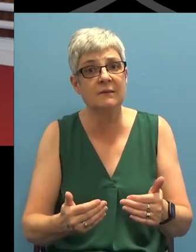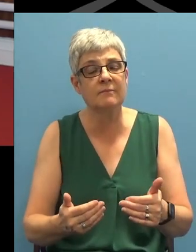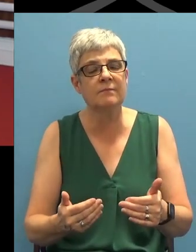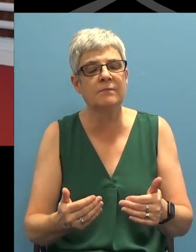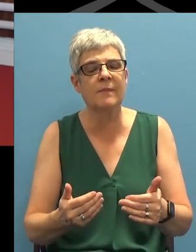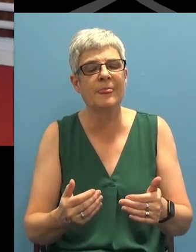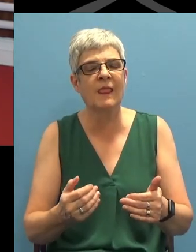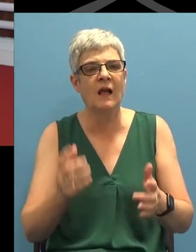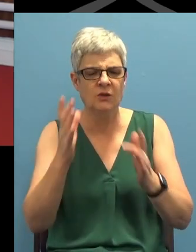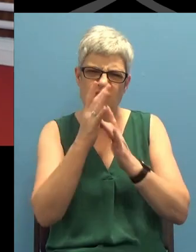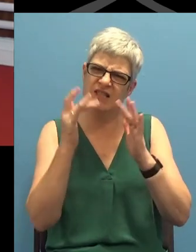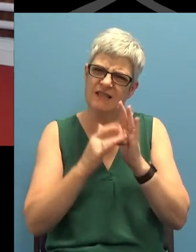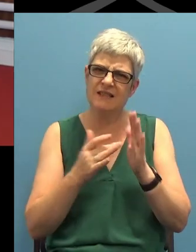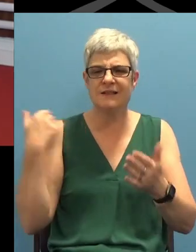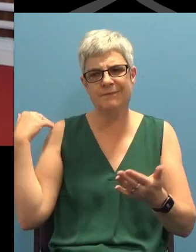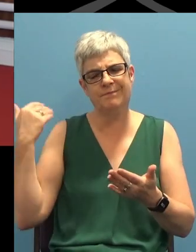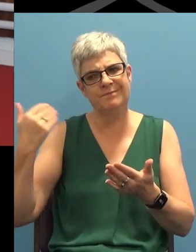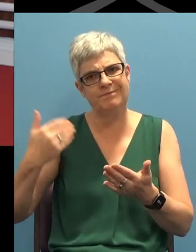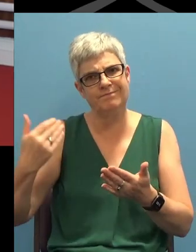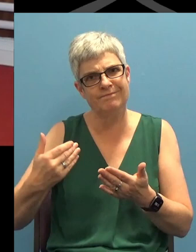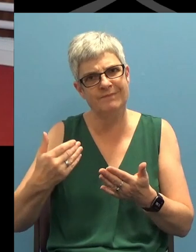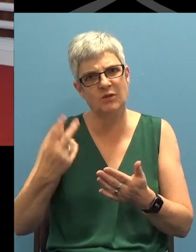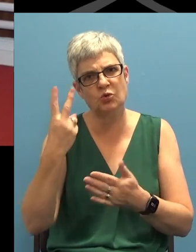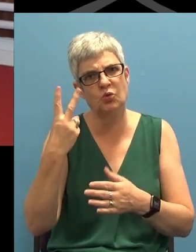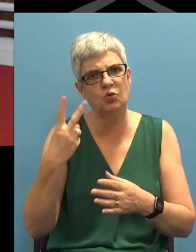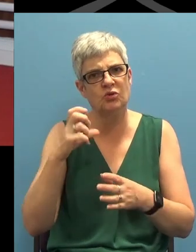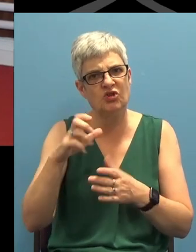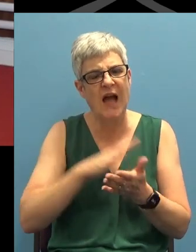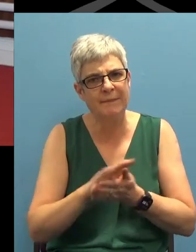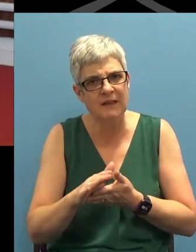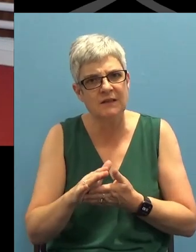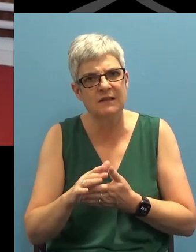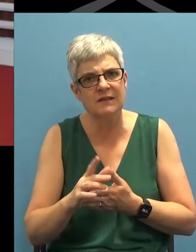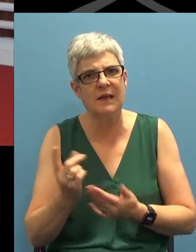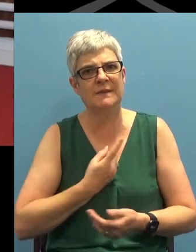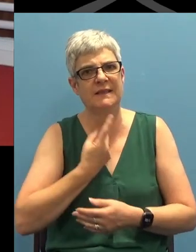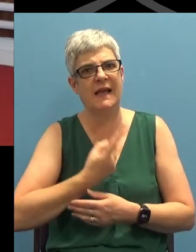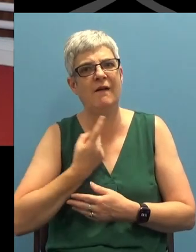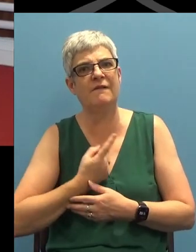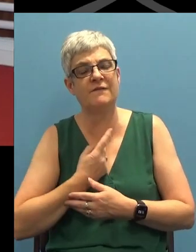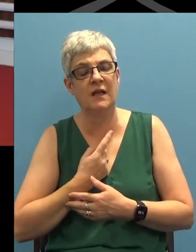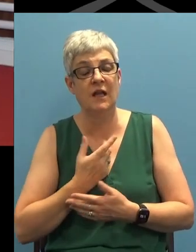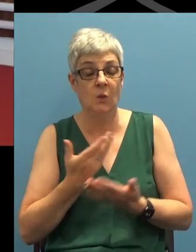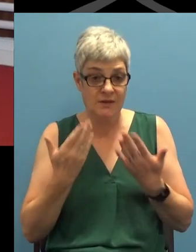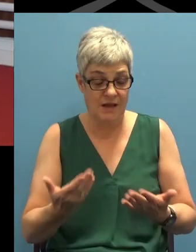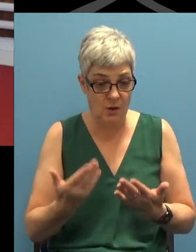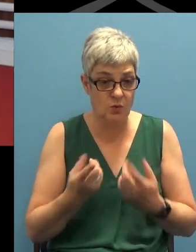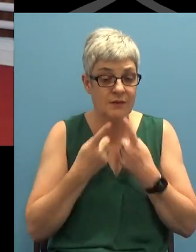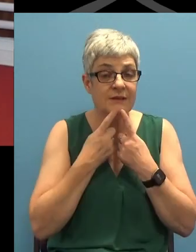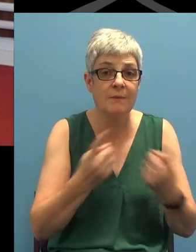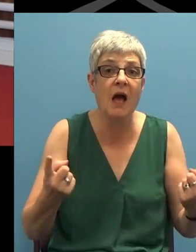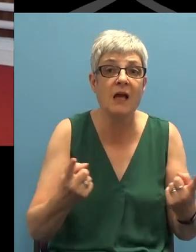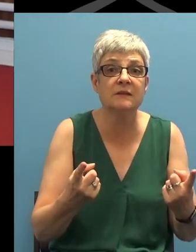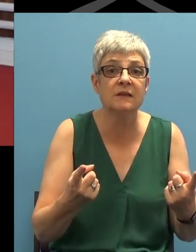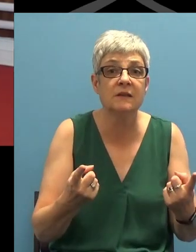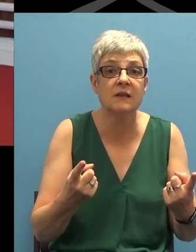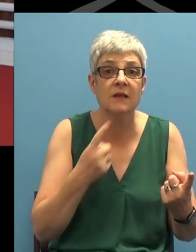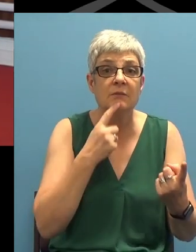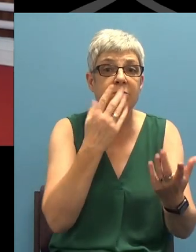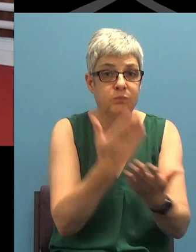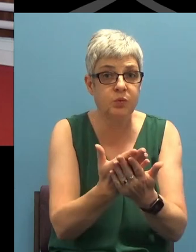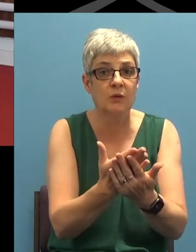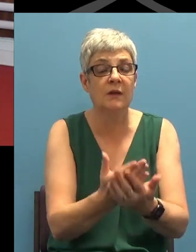And what Jesus had been doing in the previous two chapters on his own authority was now at his command to be handed to